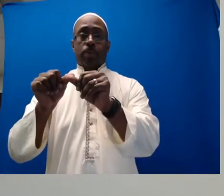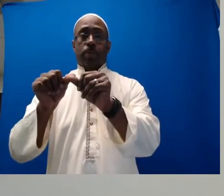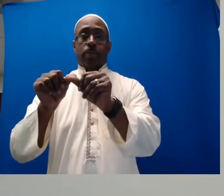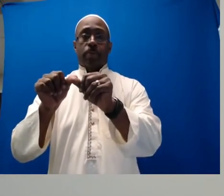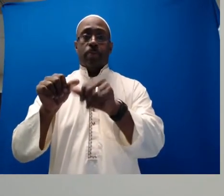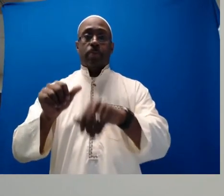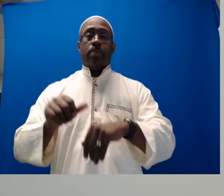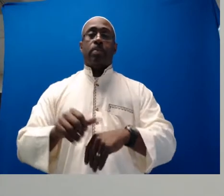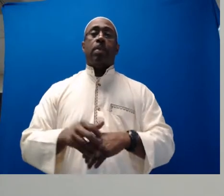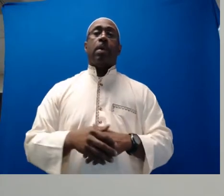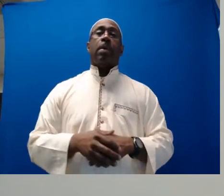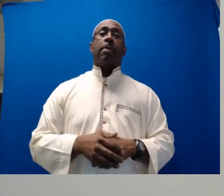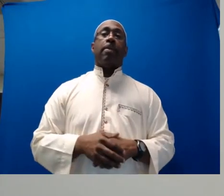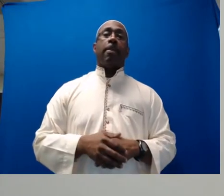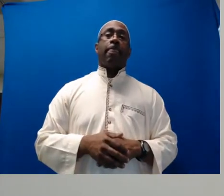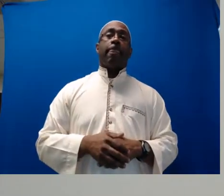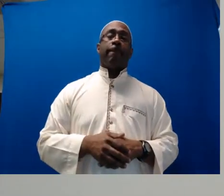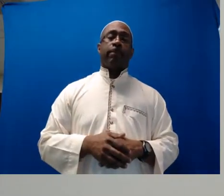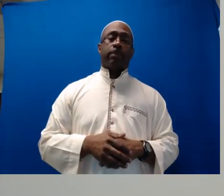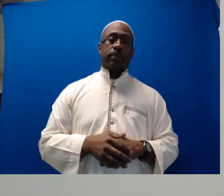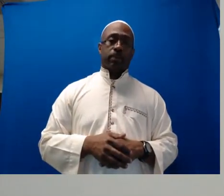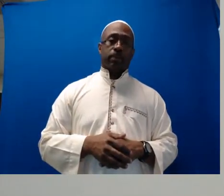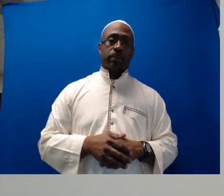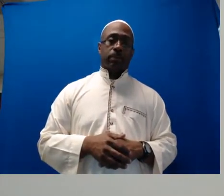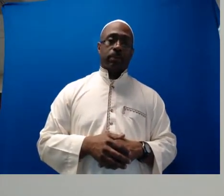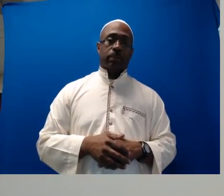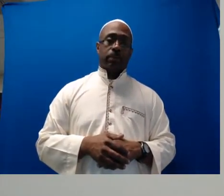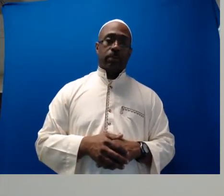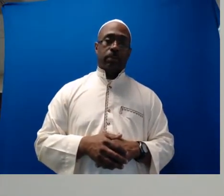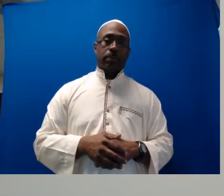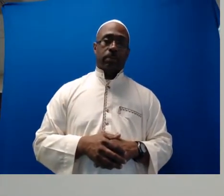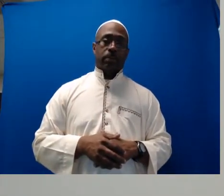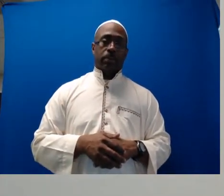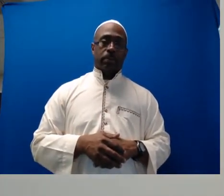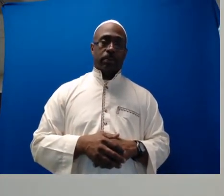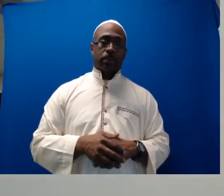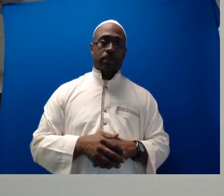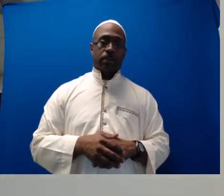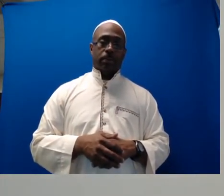al-azim li wa lakum fastaghfiruh innahu huwa al-ghafurur rahim.